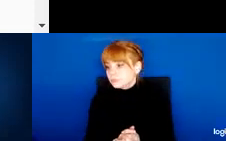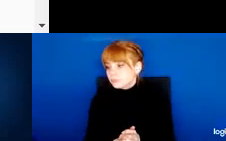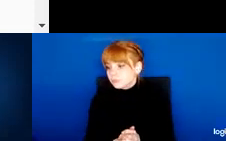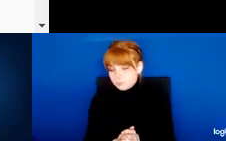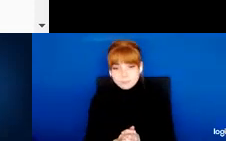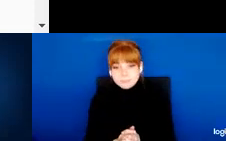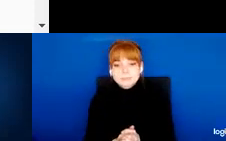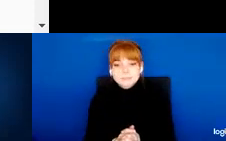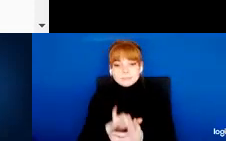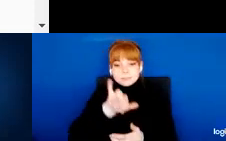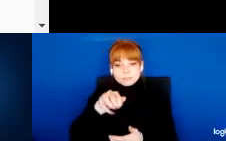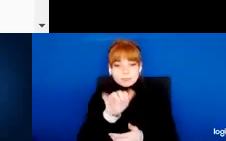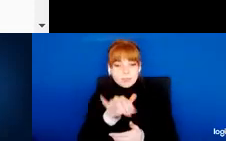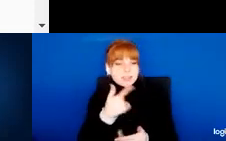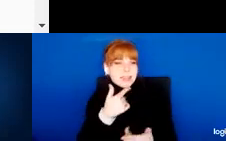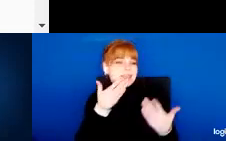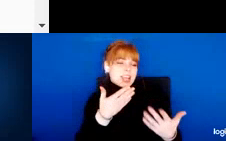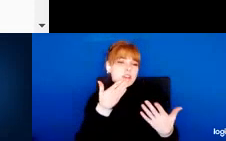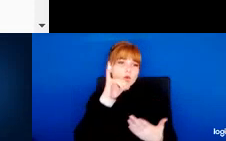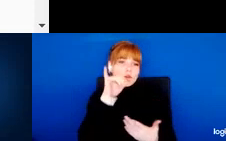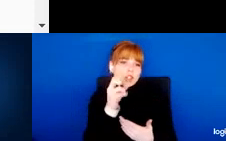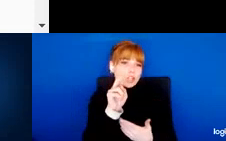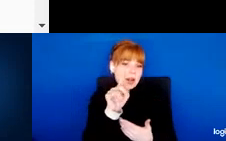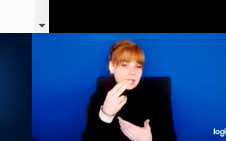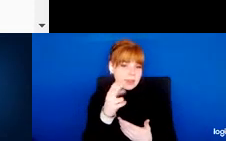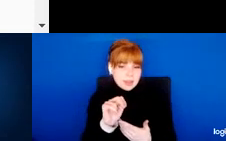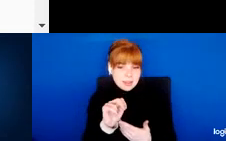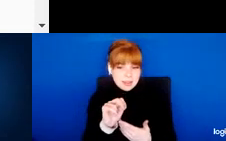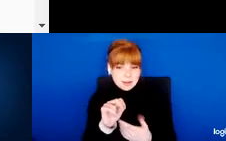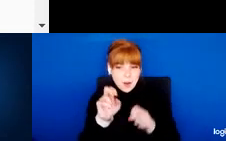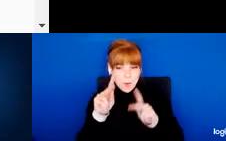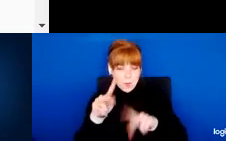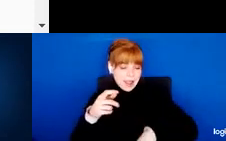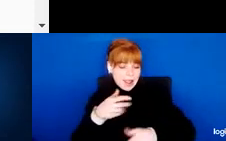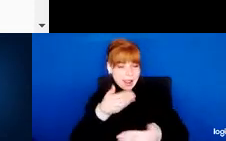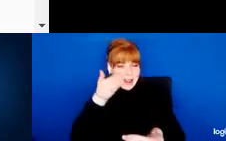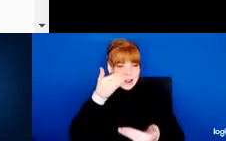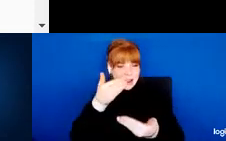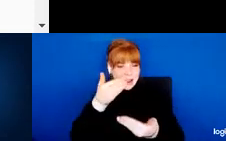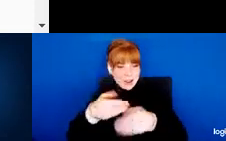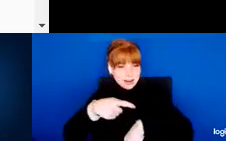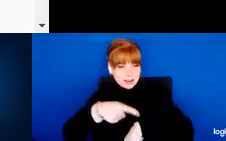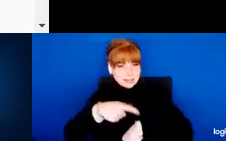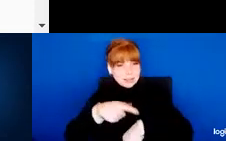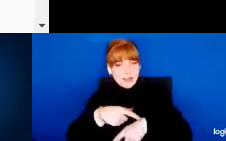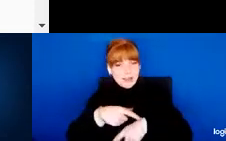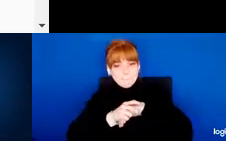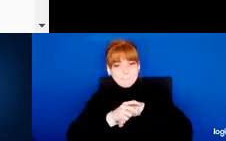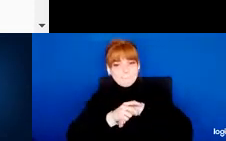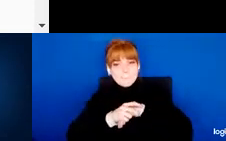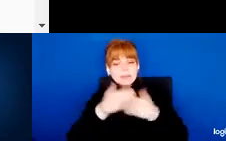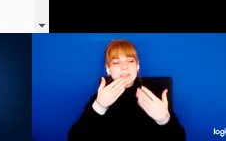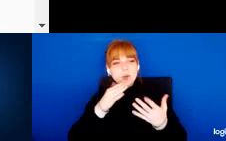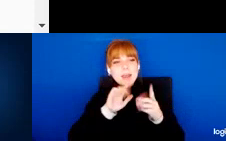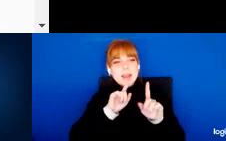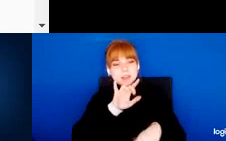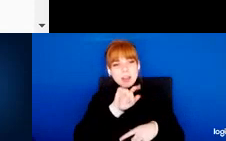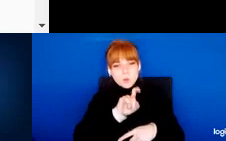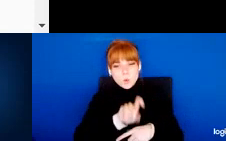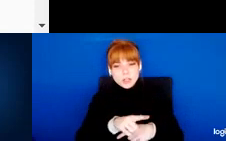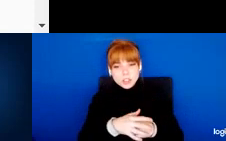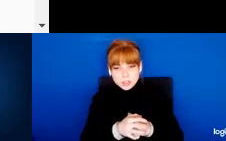Thank you, Jonathan. I really appreciate it. And now we're almost at the end of the time frame. And Jenny said, thank you for answering that question. I'm going to be posting